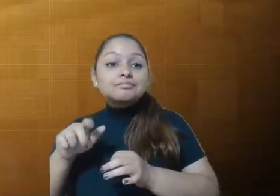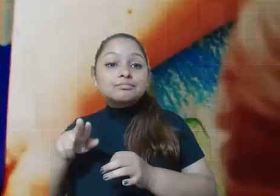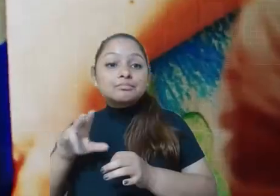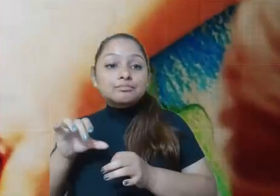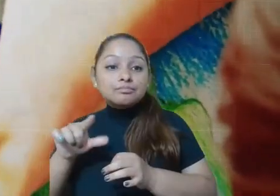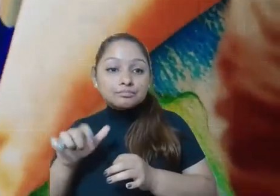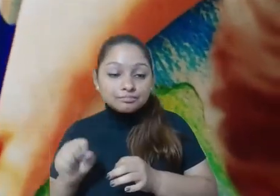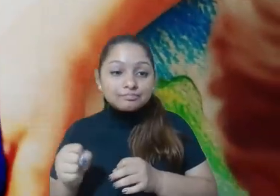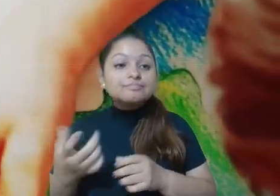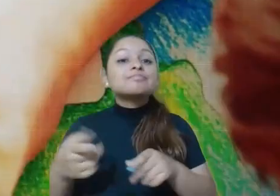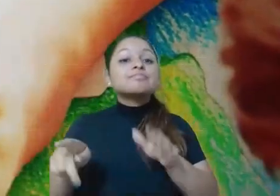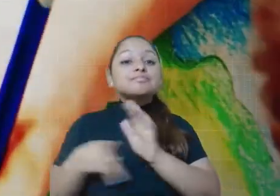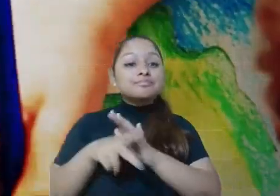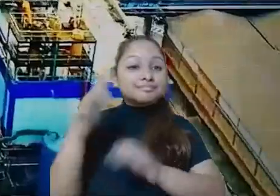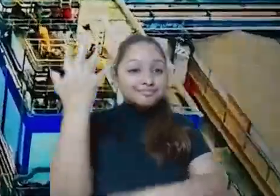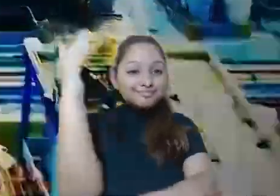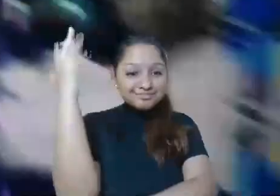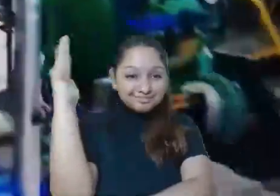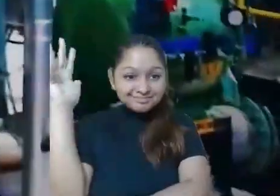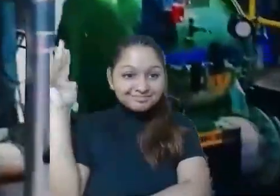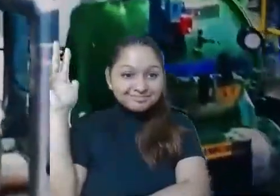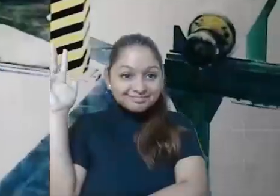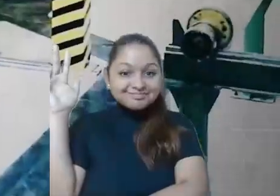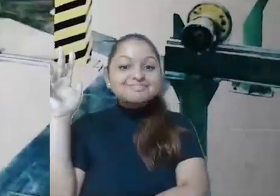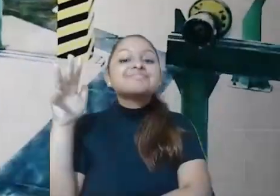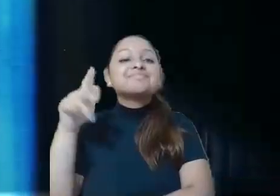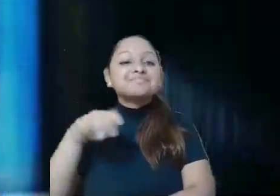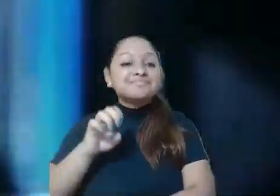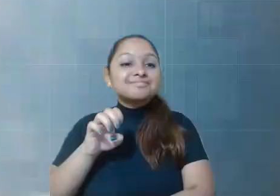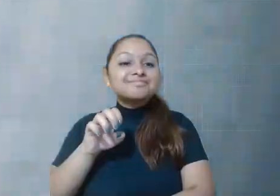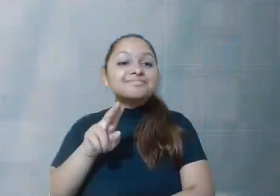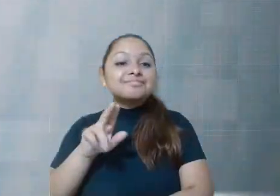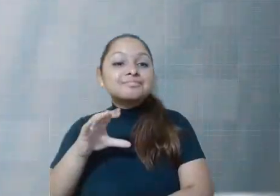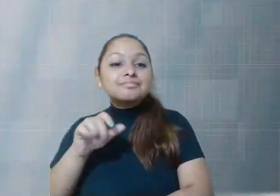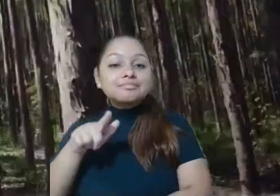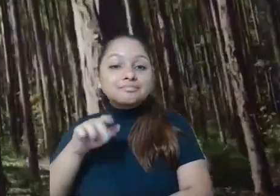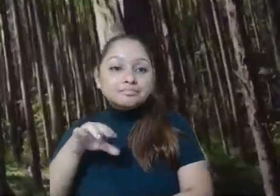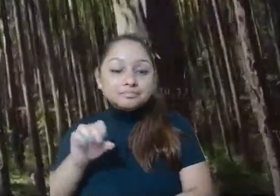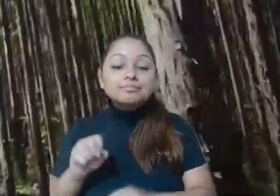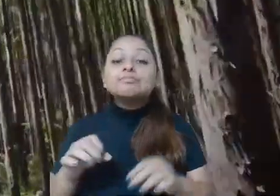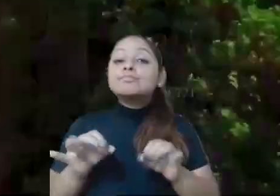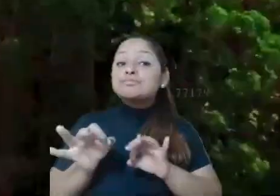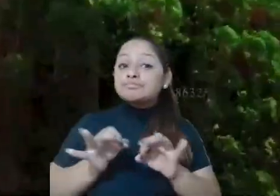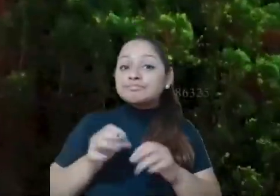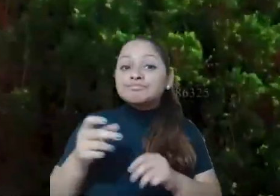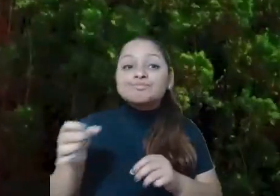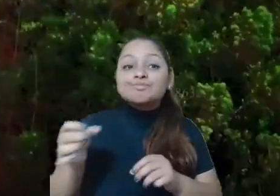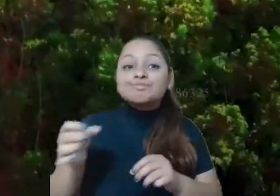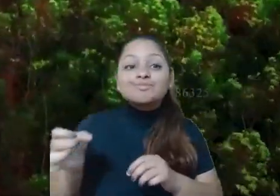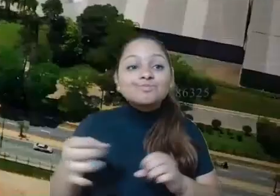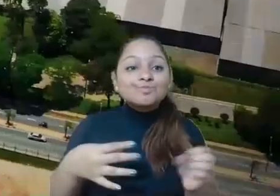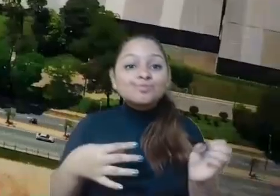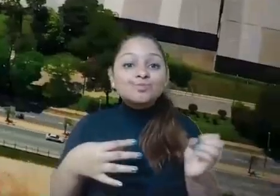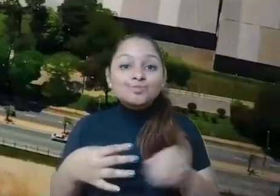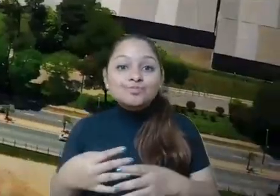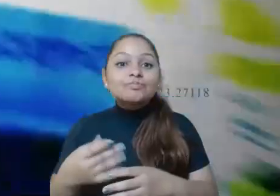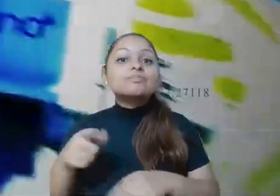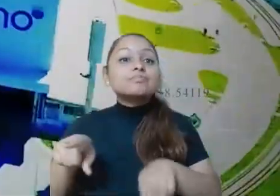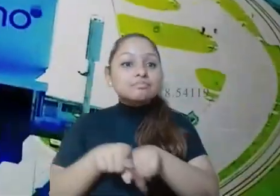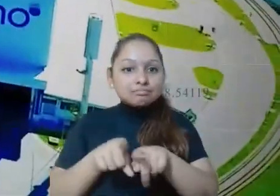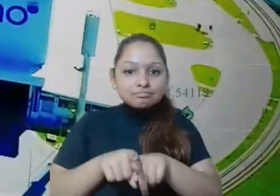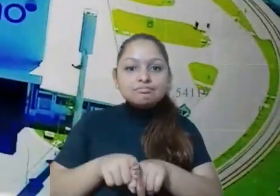eucalyptus fiber, and is now a global leader. And has diversified the market, built its